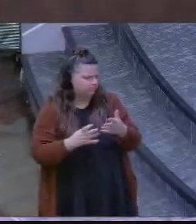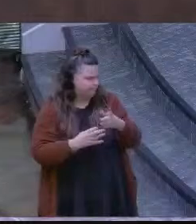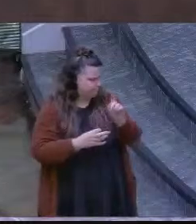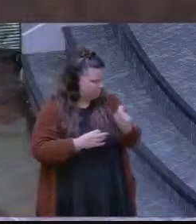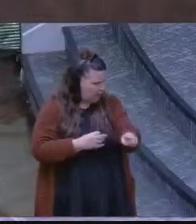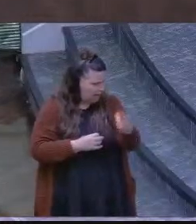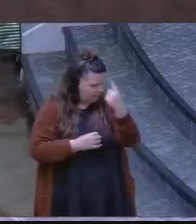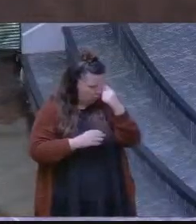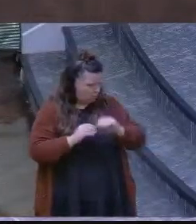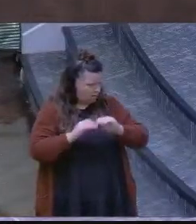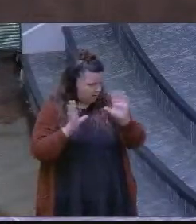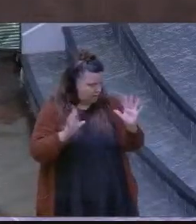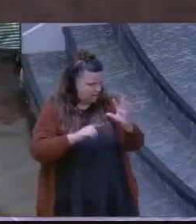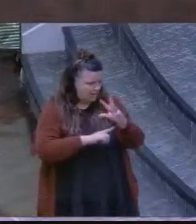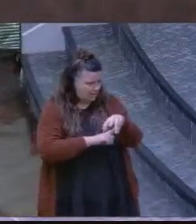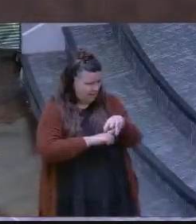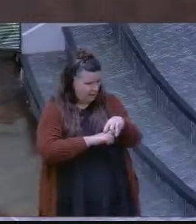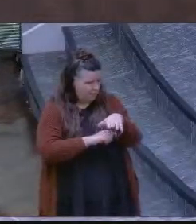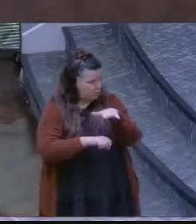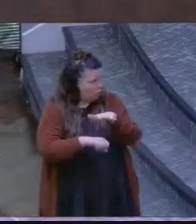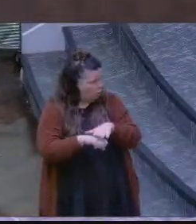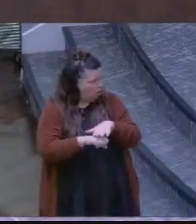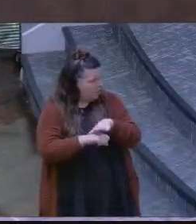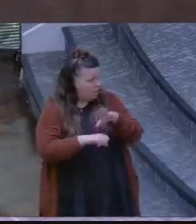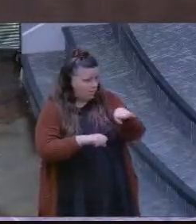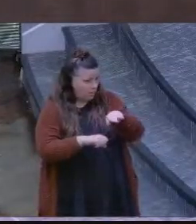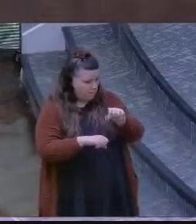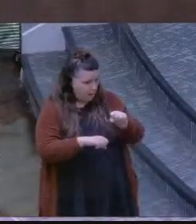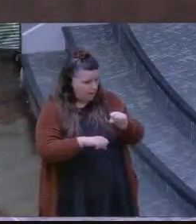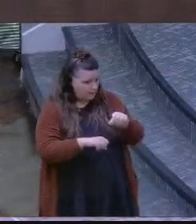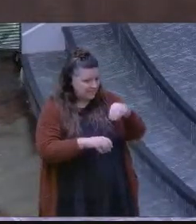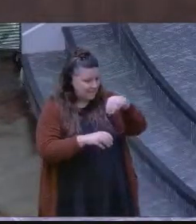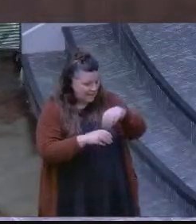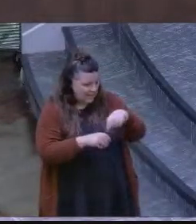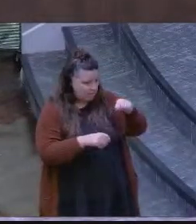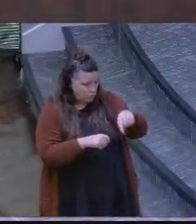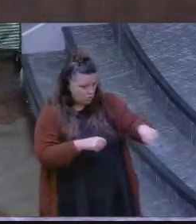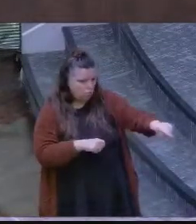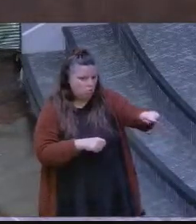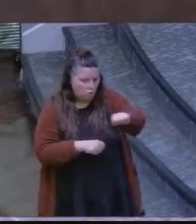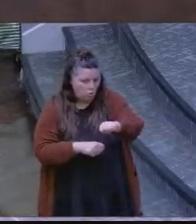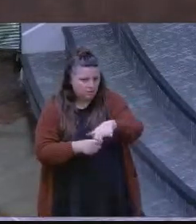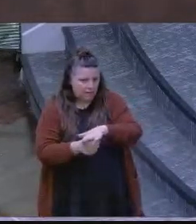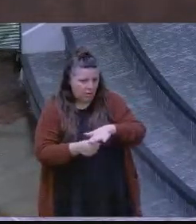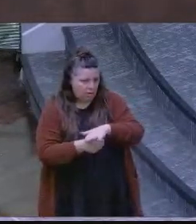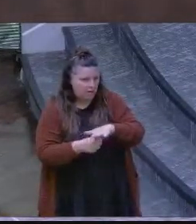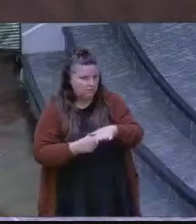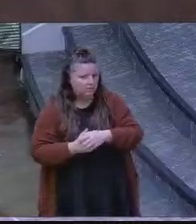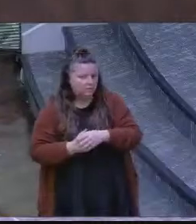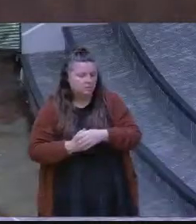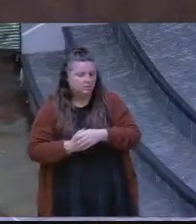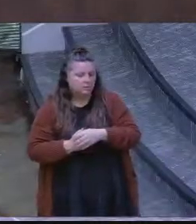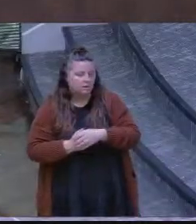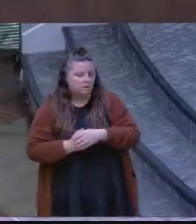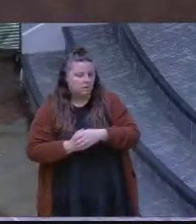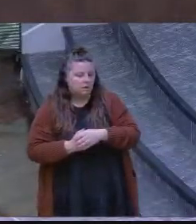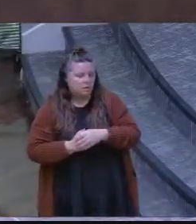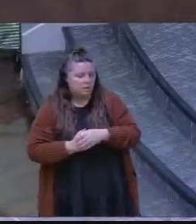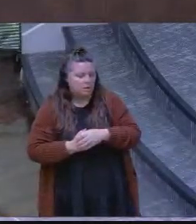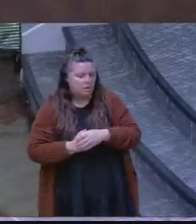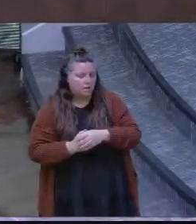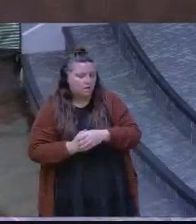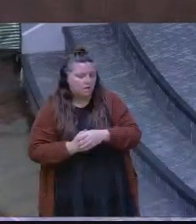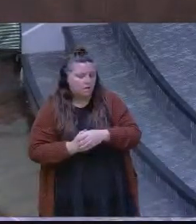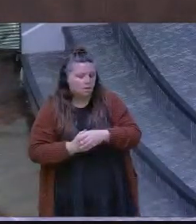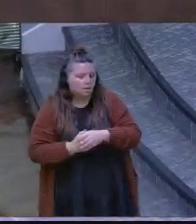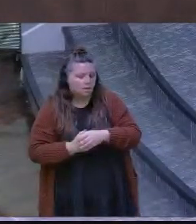The camera will be on the bus in those areas, right? Like on the, and then I know you mentioned that there was a